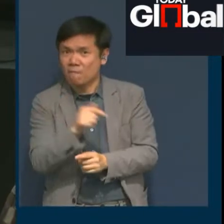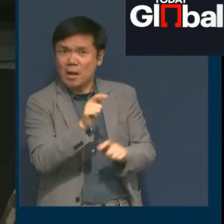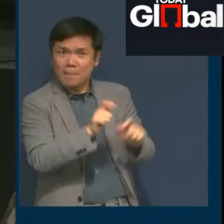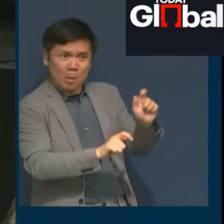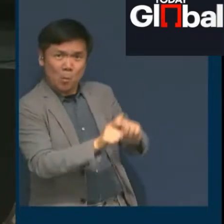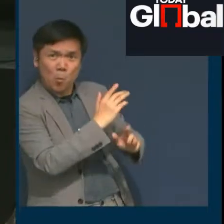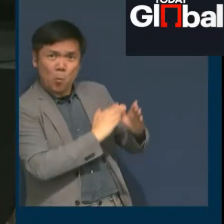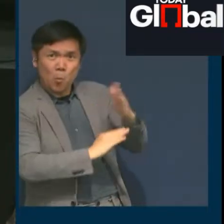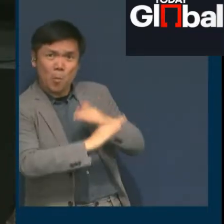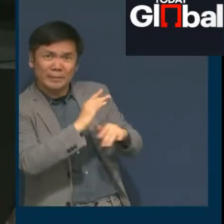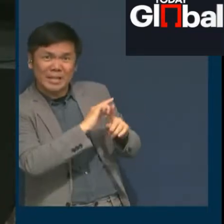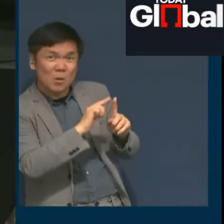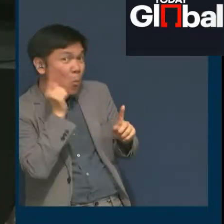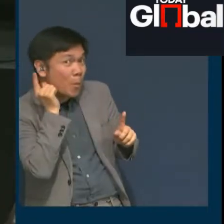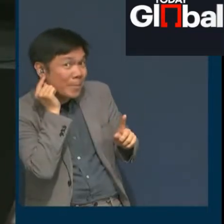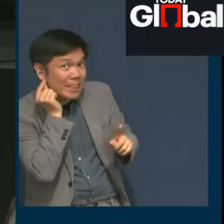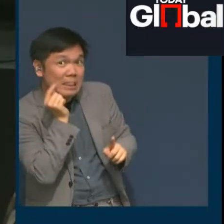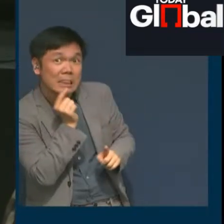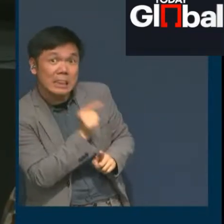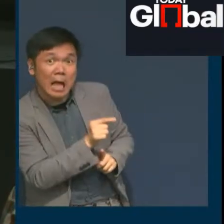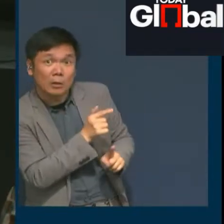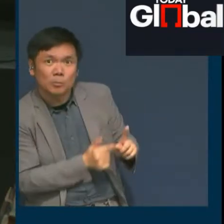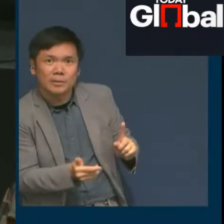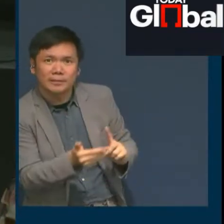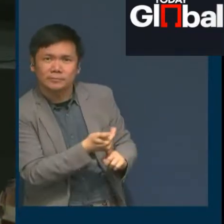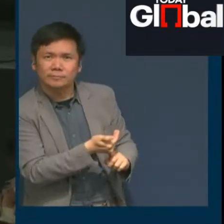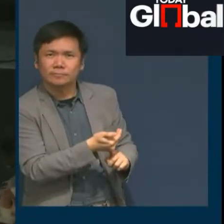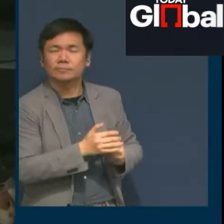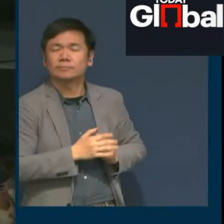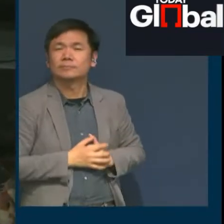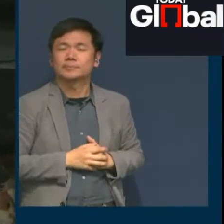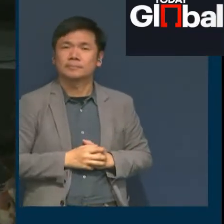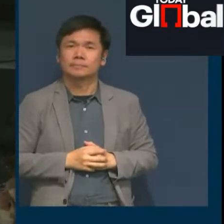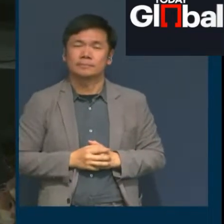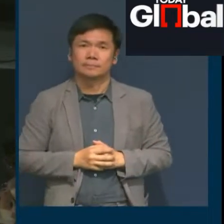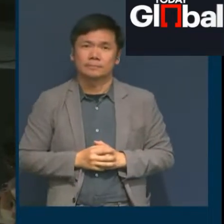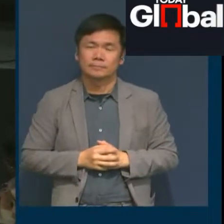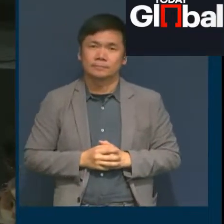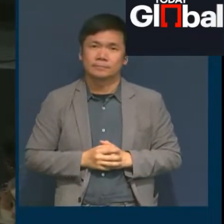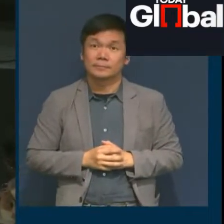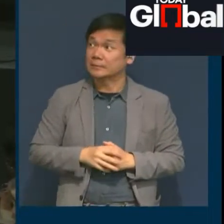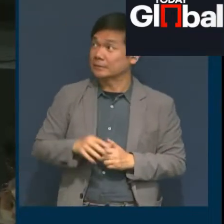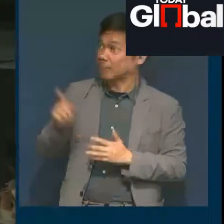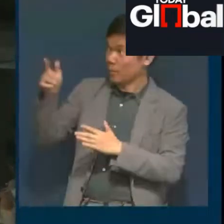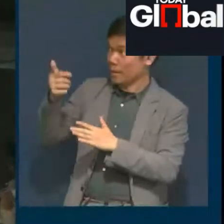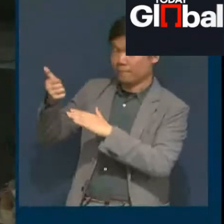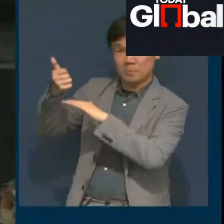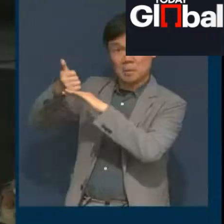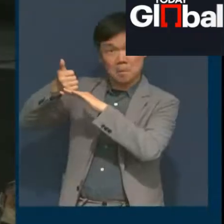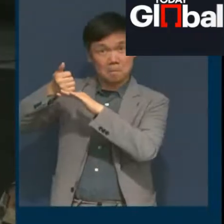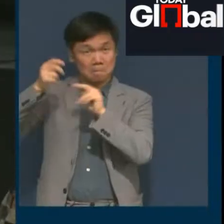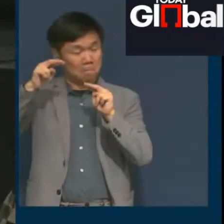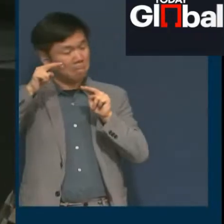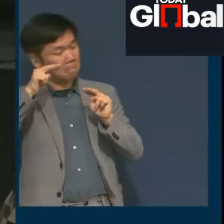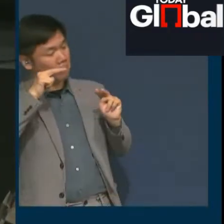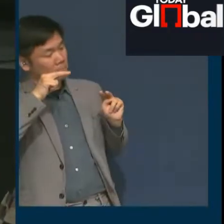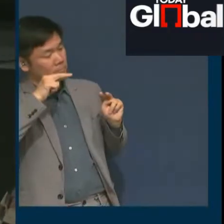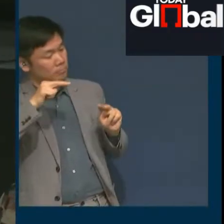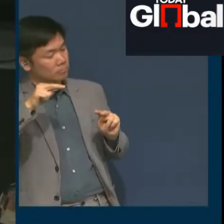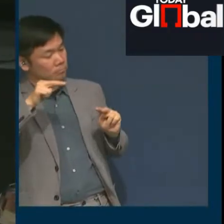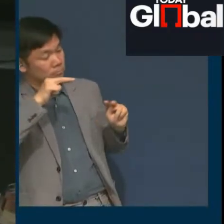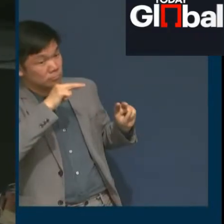disabilities? Now, are oversight mechanisms ensure